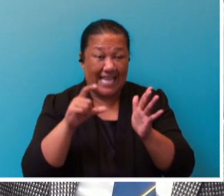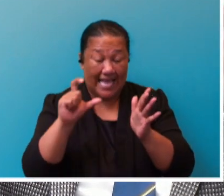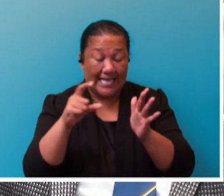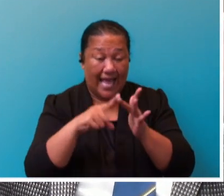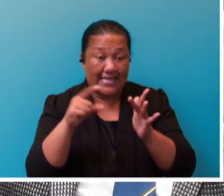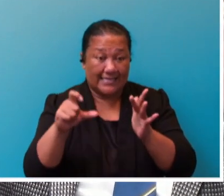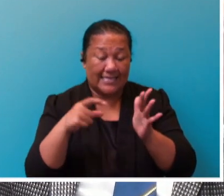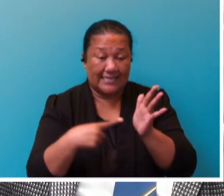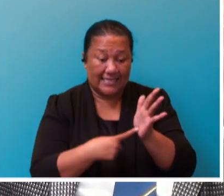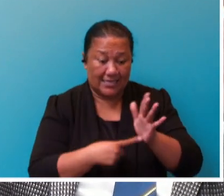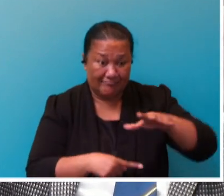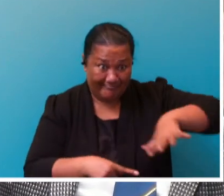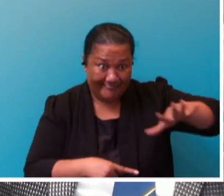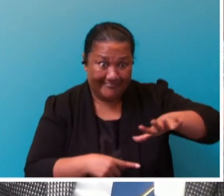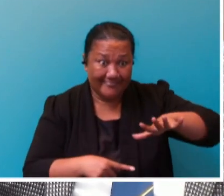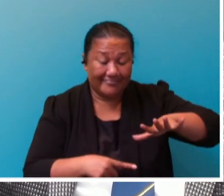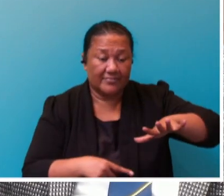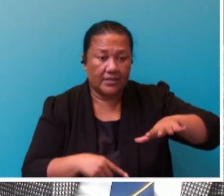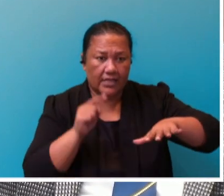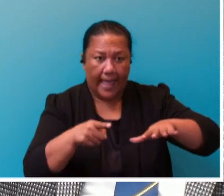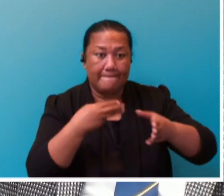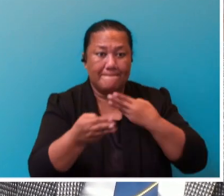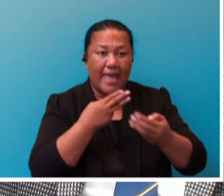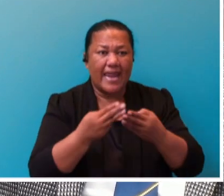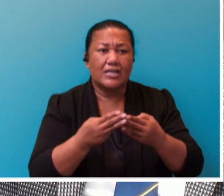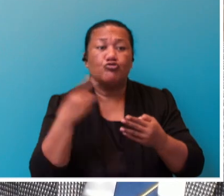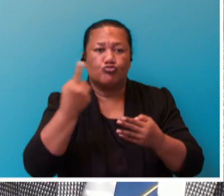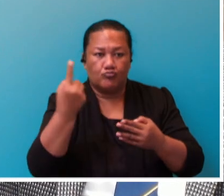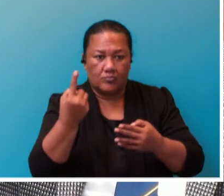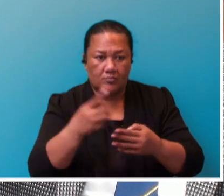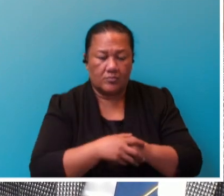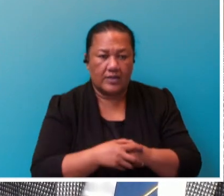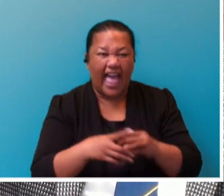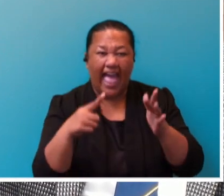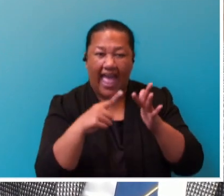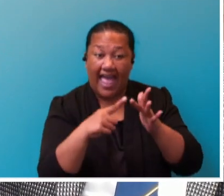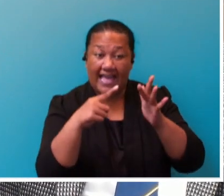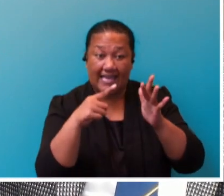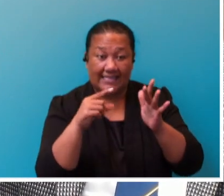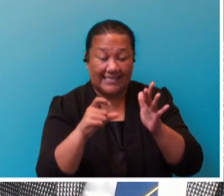in Fiji, it is managed by the ITC